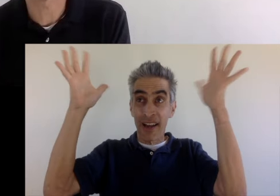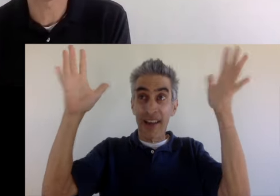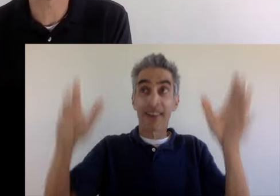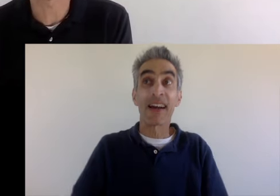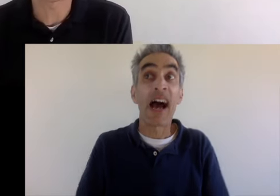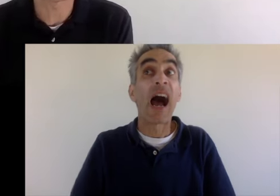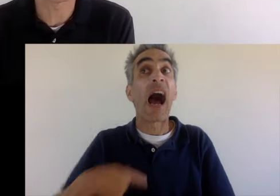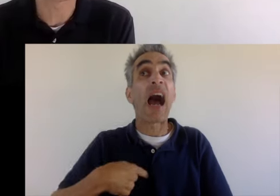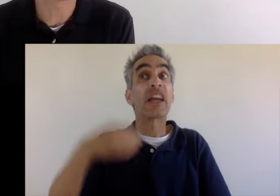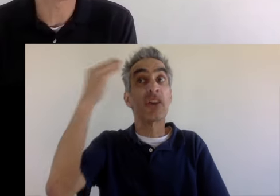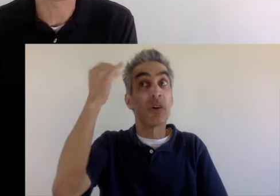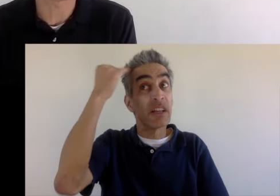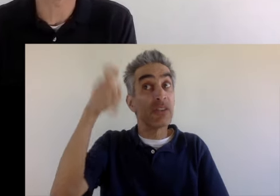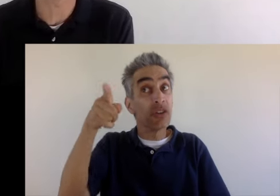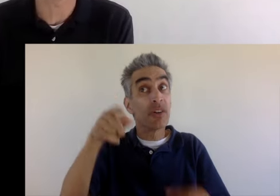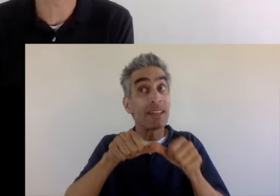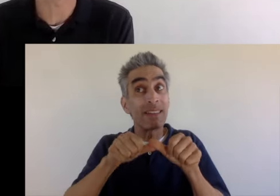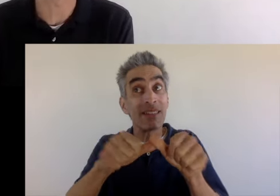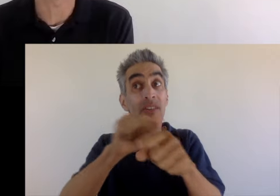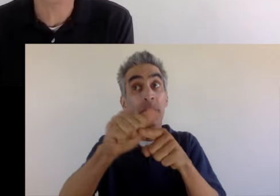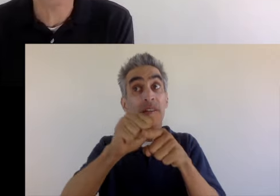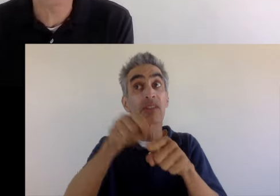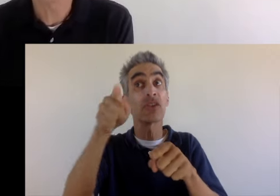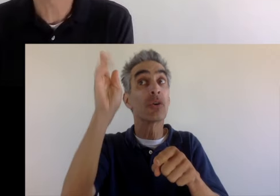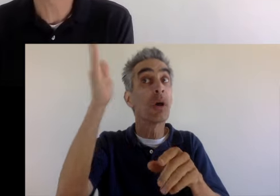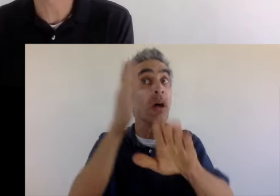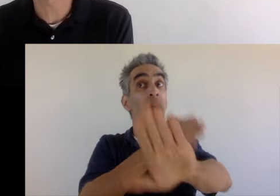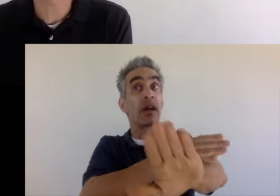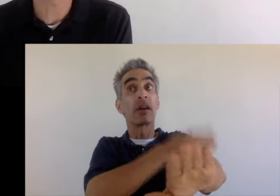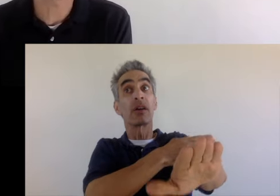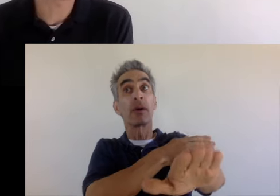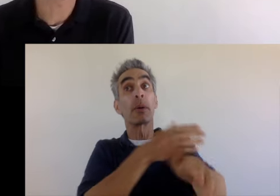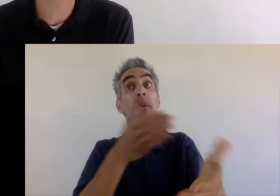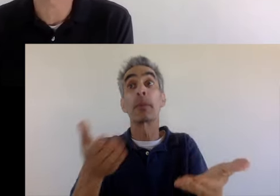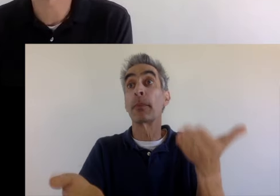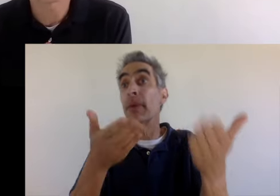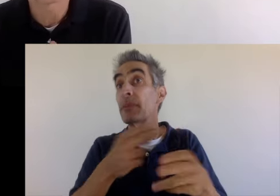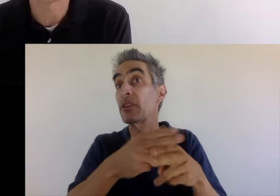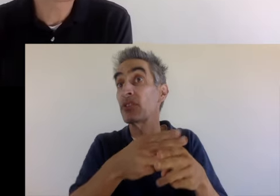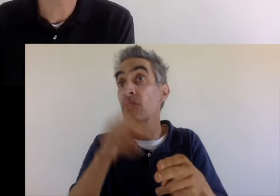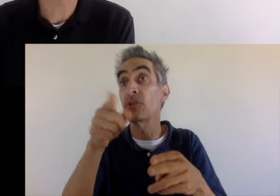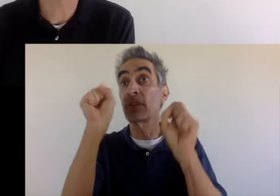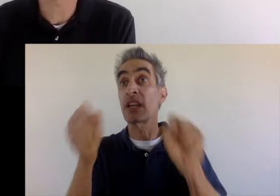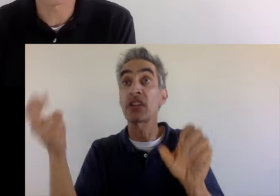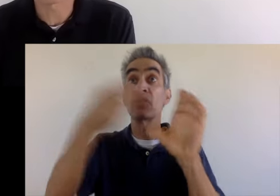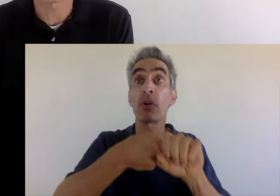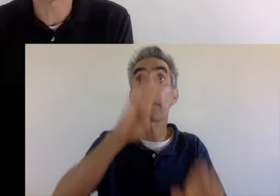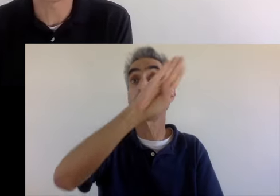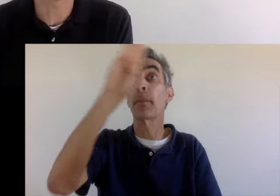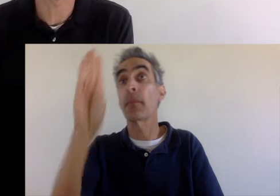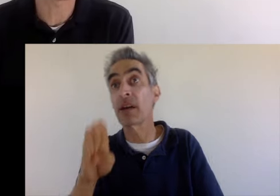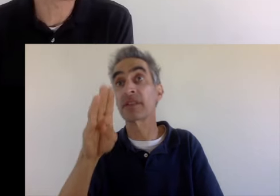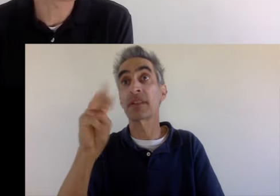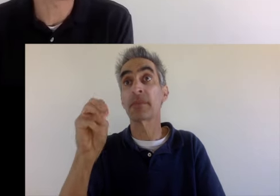and 43 minutes is a great first marathon. And I'm sure if you stick with it, like you say, probably soon you'll be qualifying